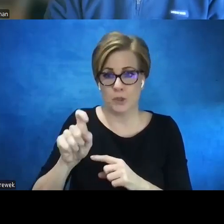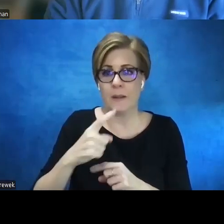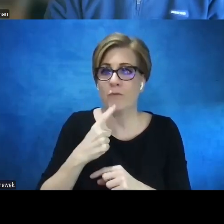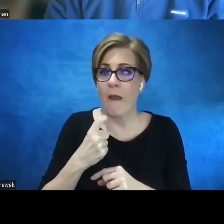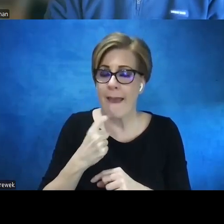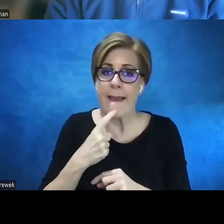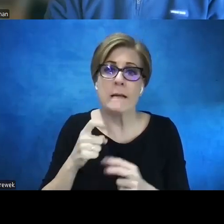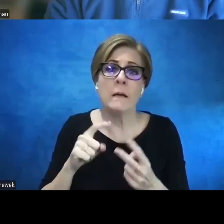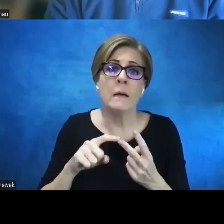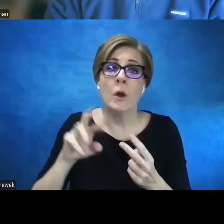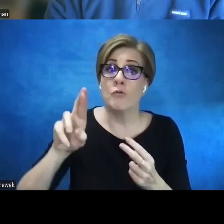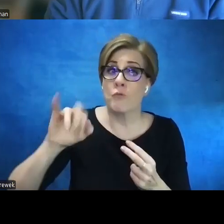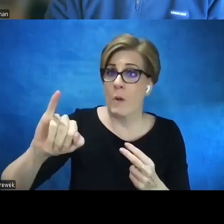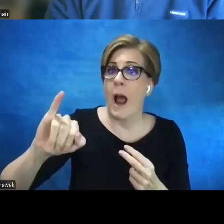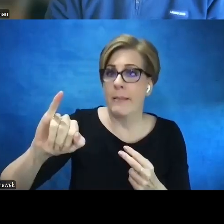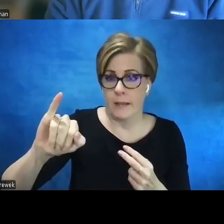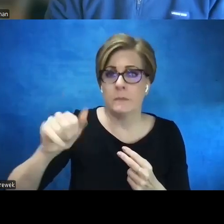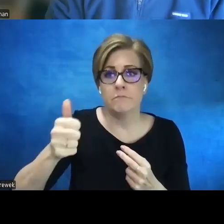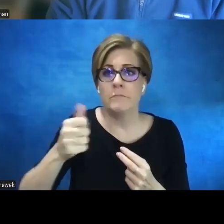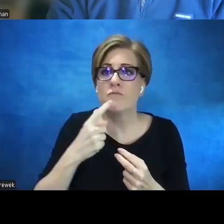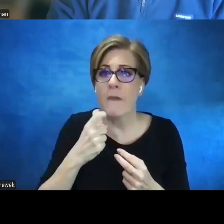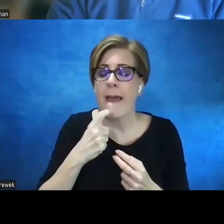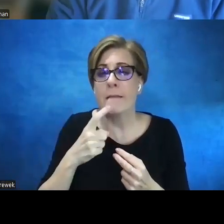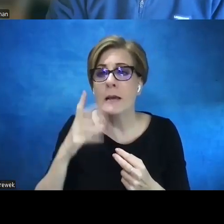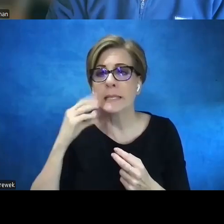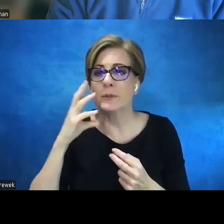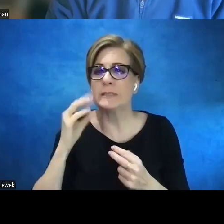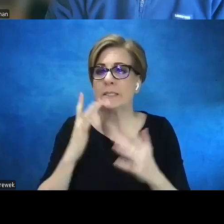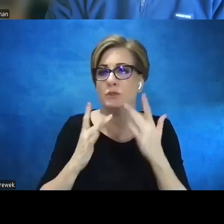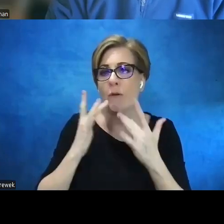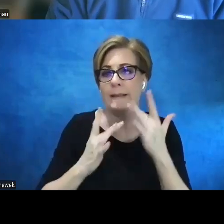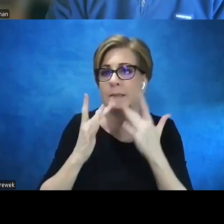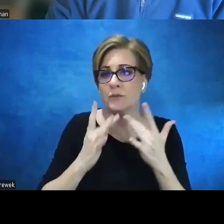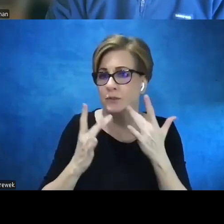submitted information. They're also red, experiencing a shortage in their crisis workforce system.